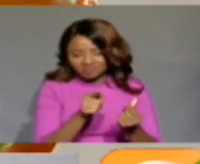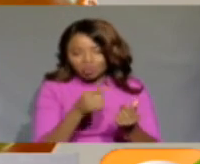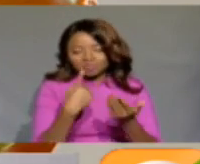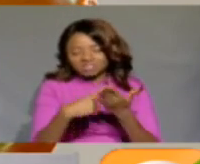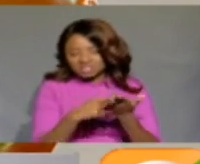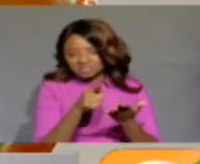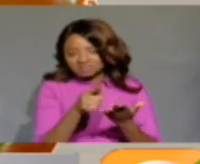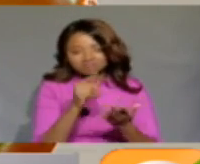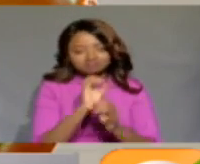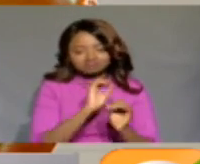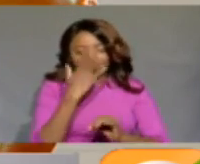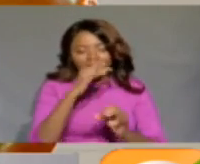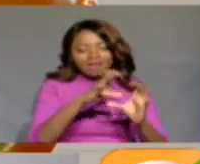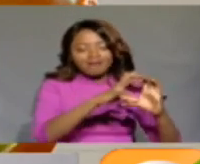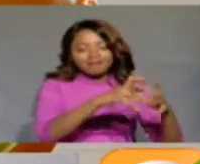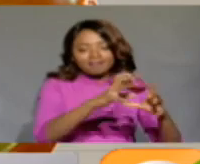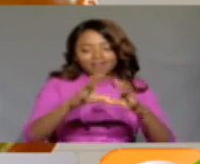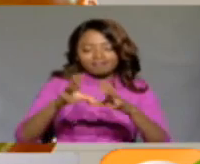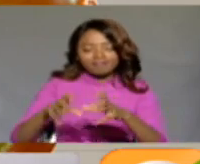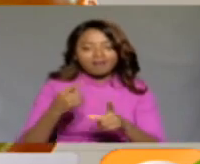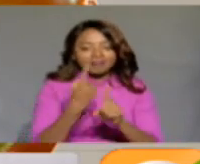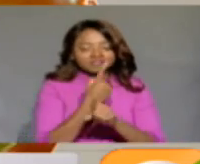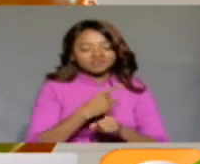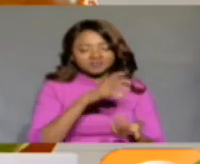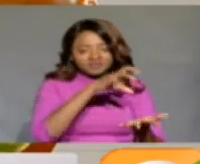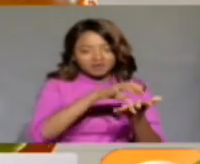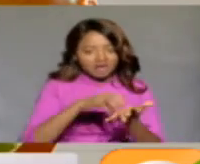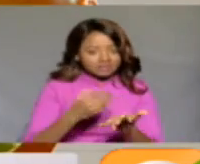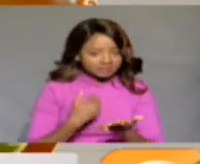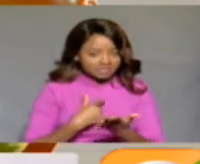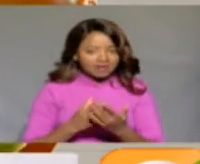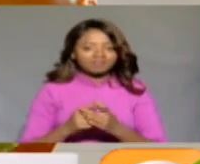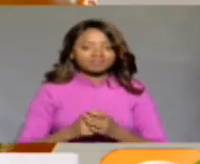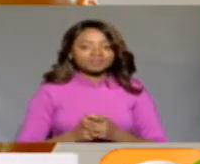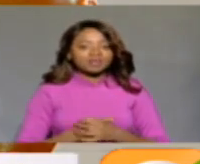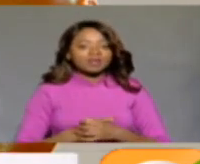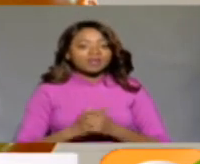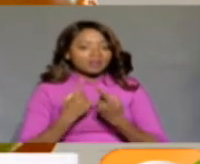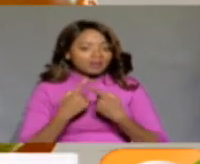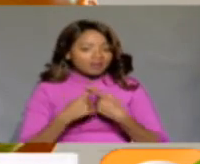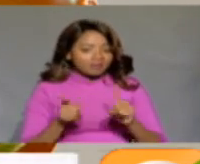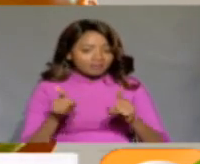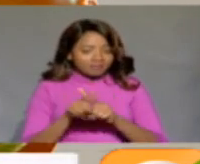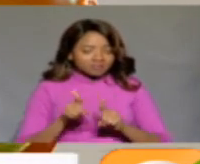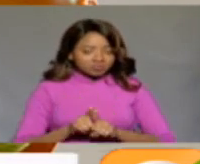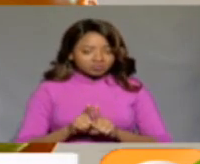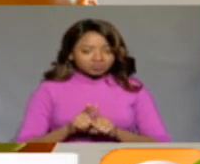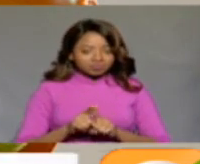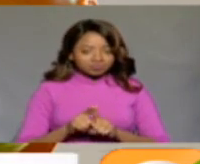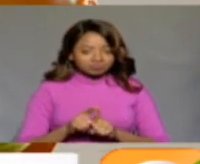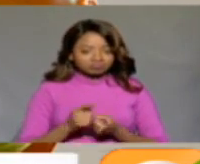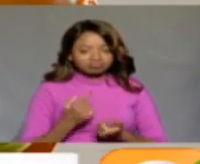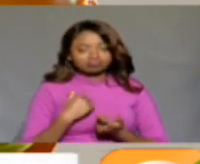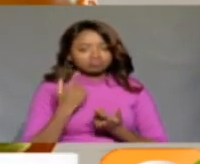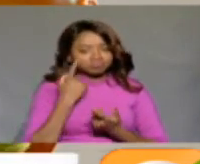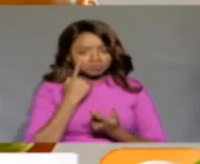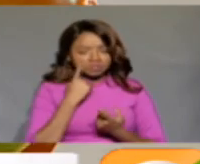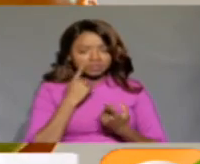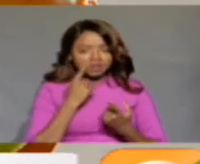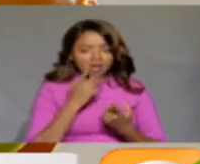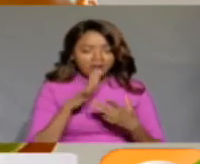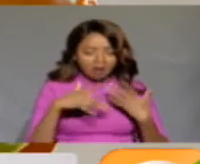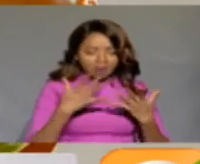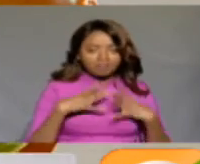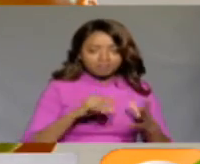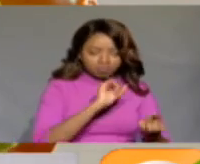arm, the investigators, do their work well, and they reduce on the theatrics of arresting and